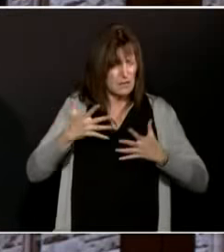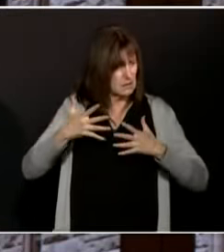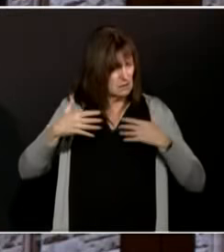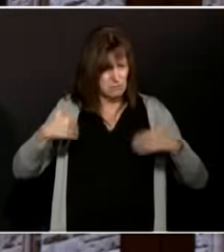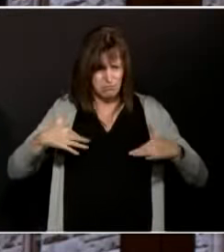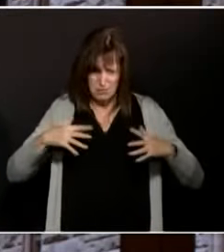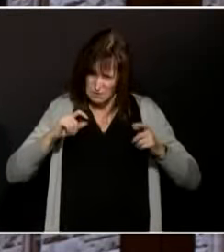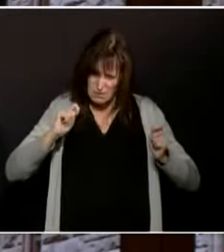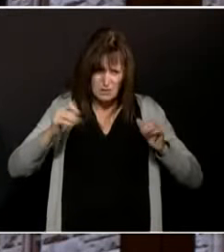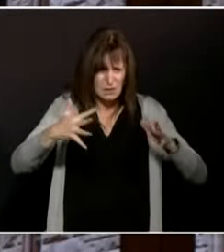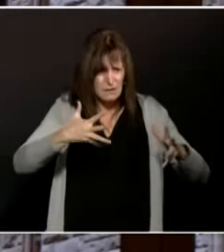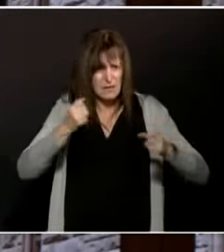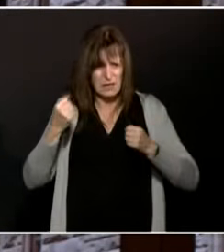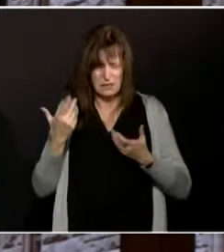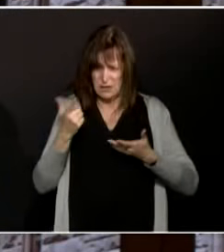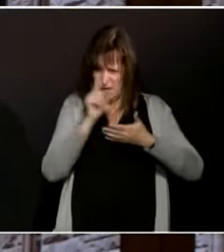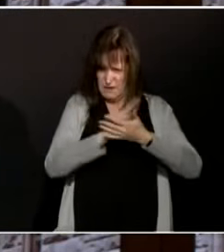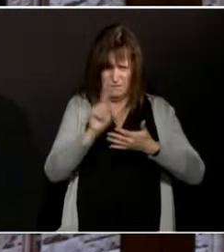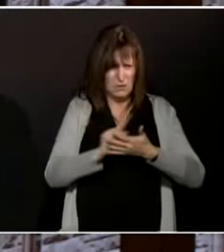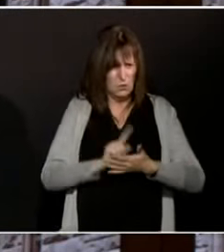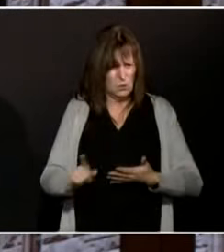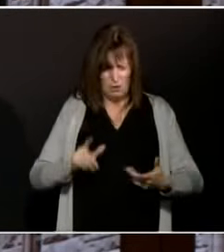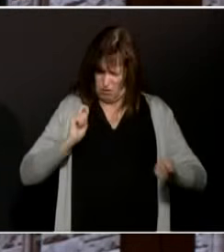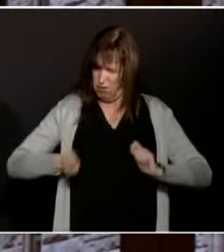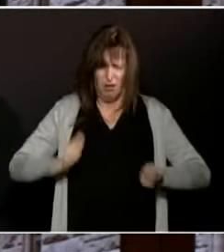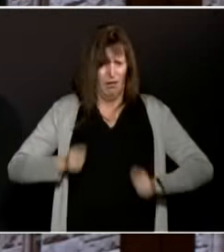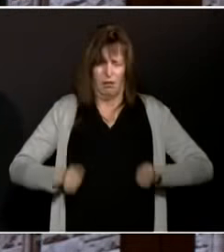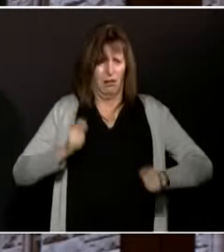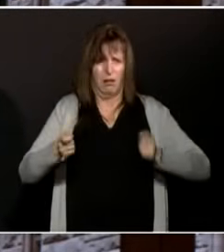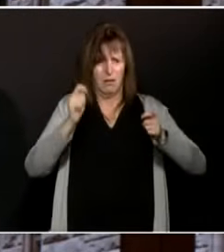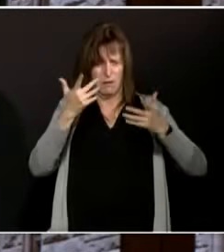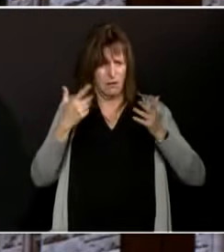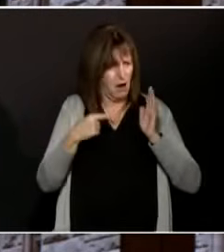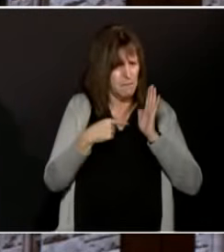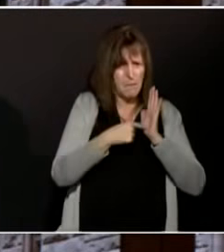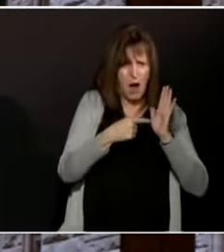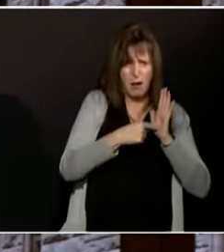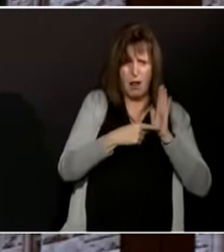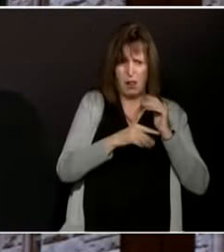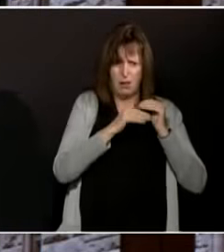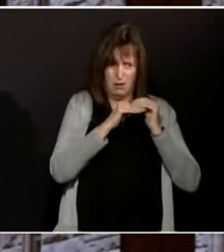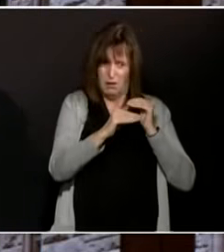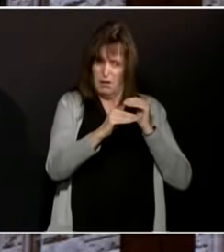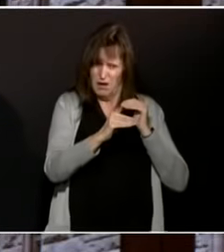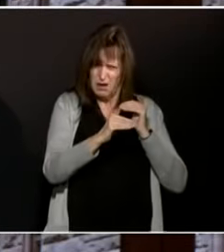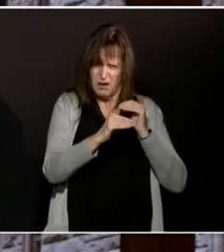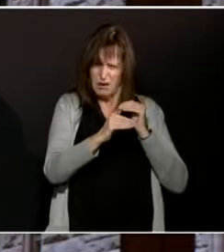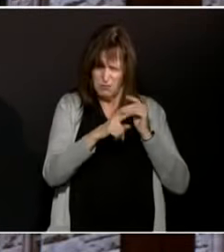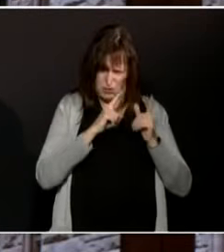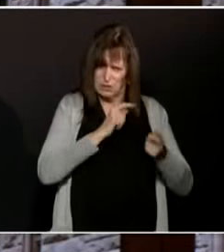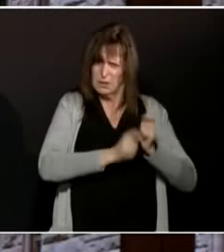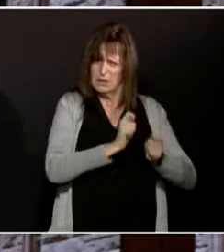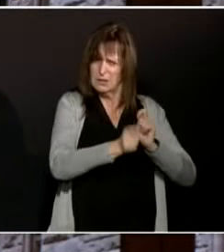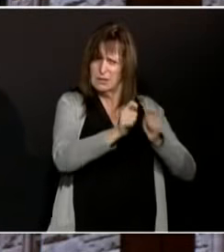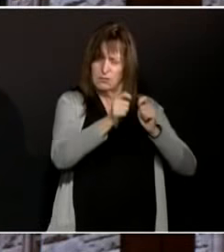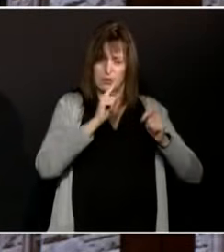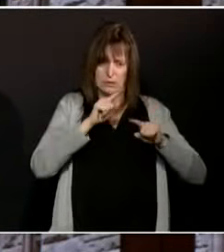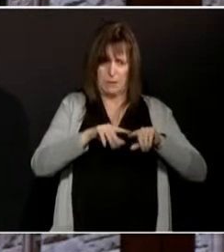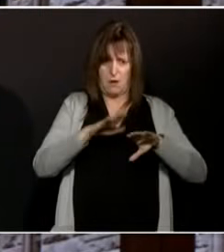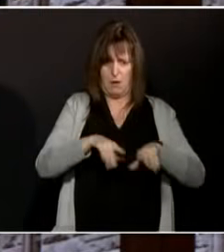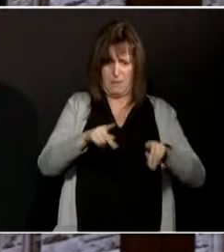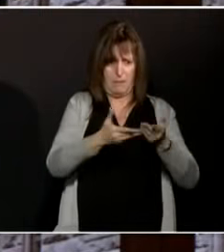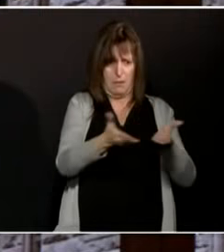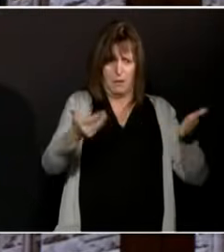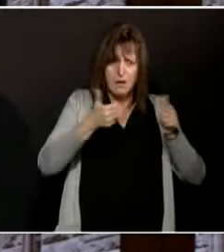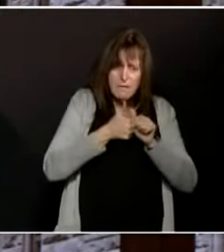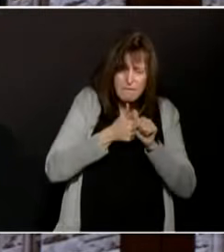for, to update and make it current, what was seemed to be the projection before. But it is interesting. 3 weeks ago, they said that